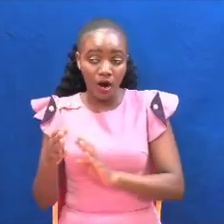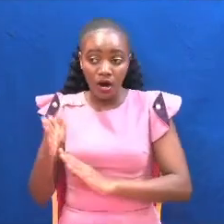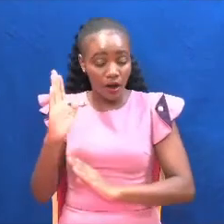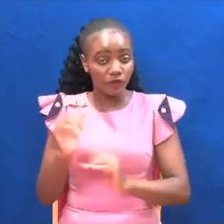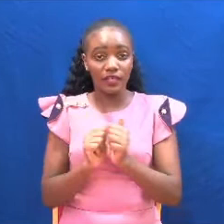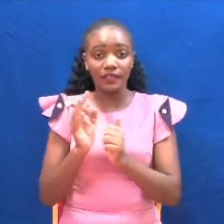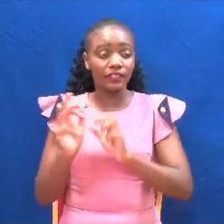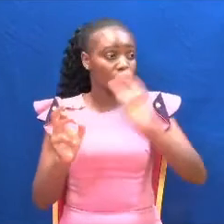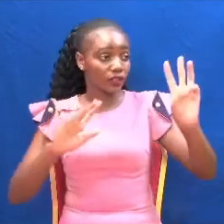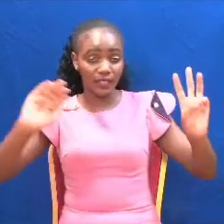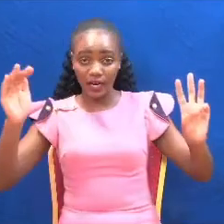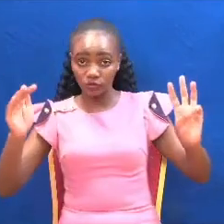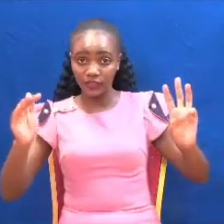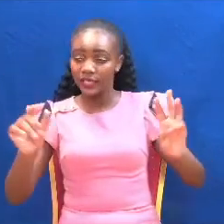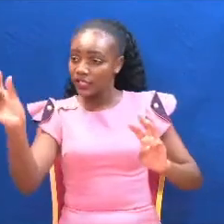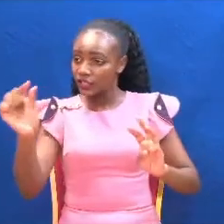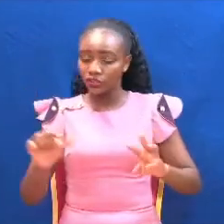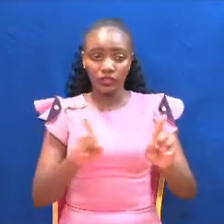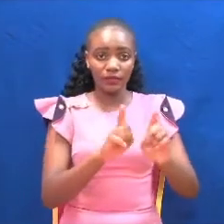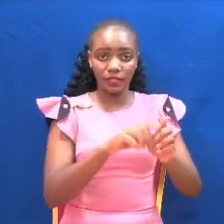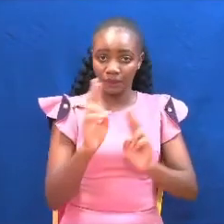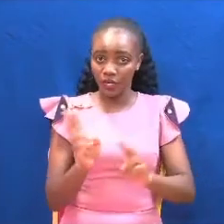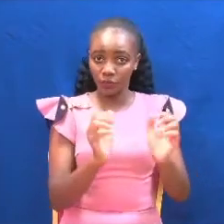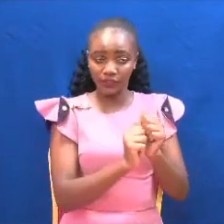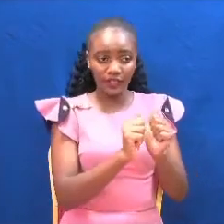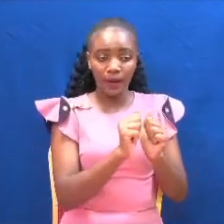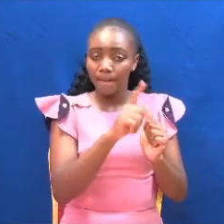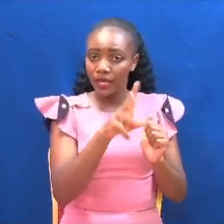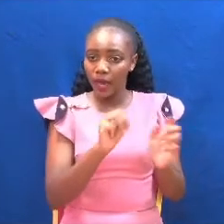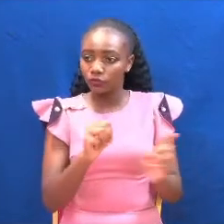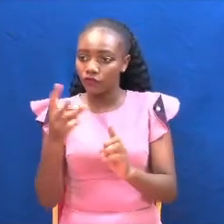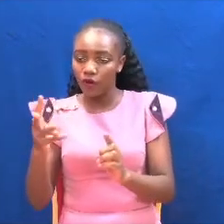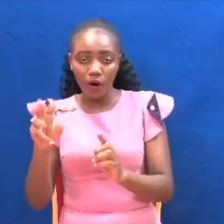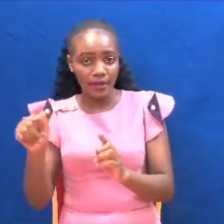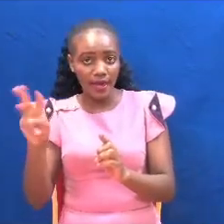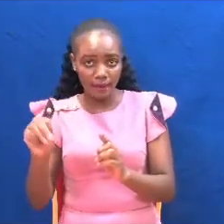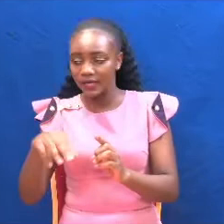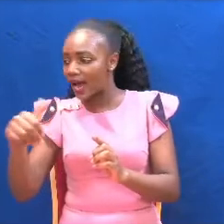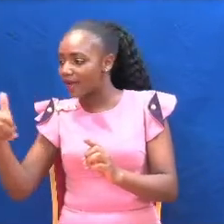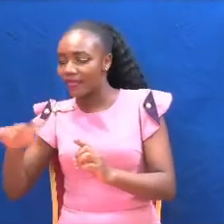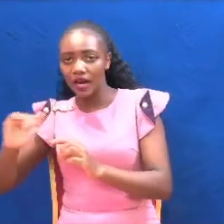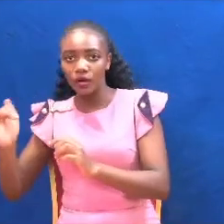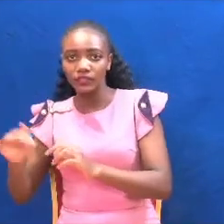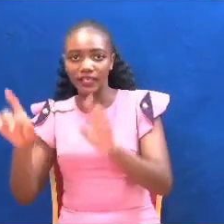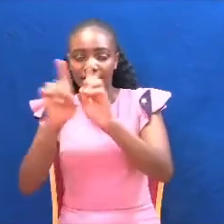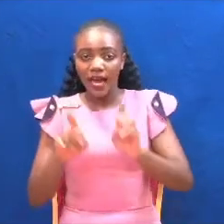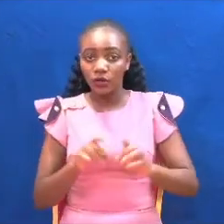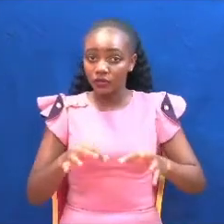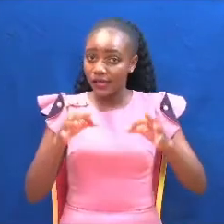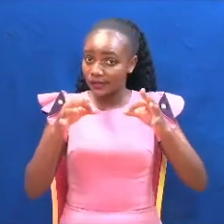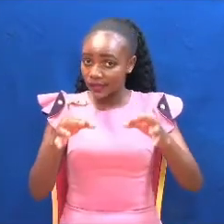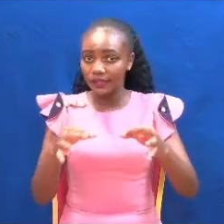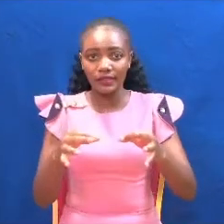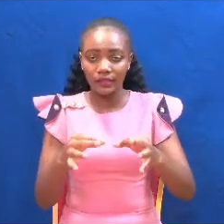western counties, the usual 10 p.m. to 4 a.m. curfew in the rest of the counties, an extended ban on